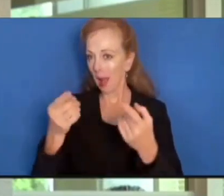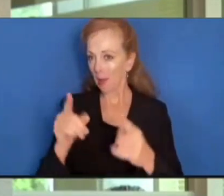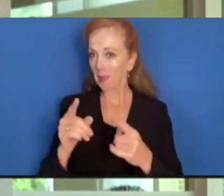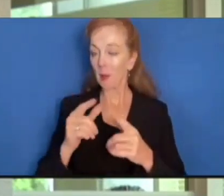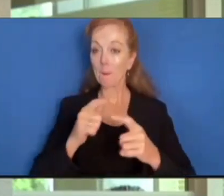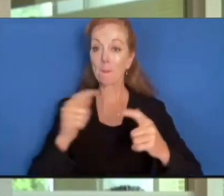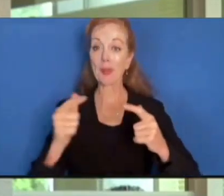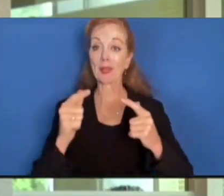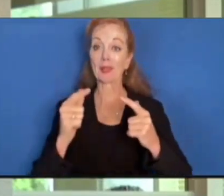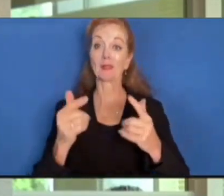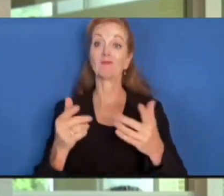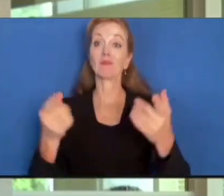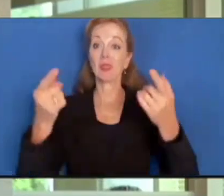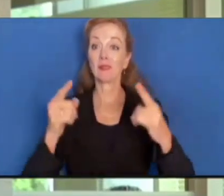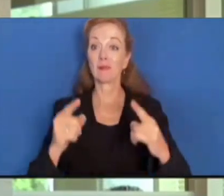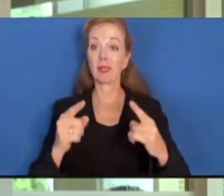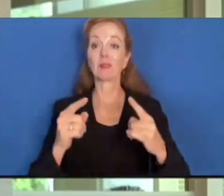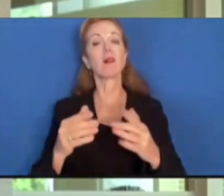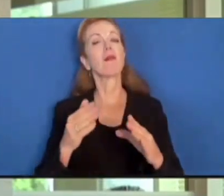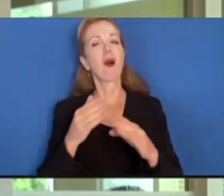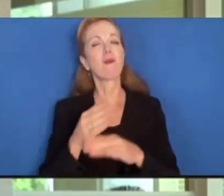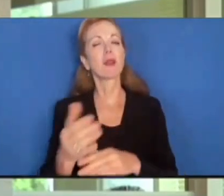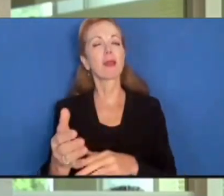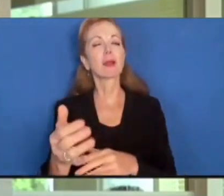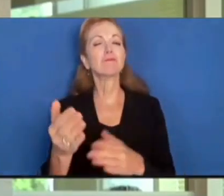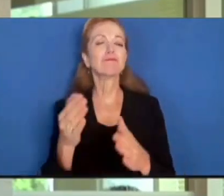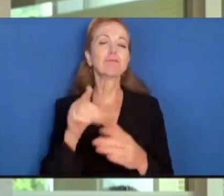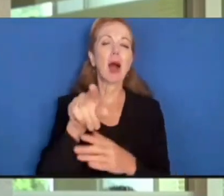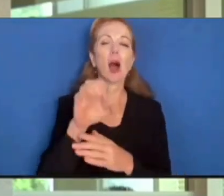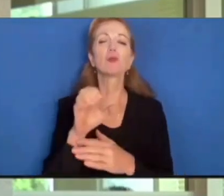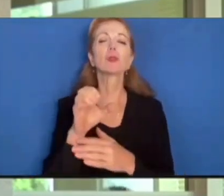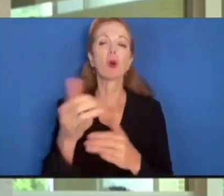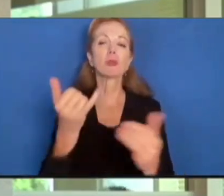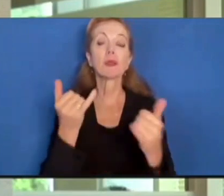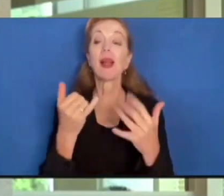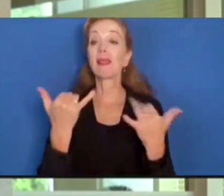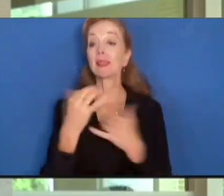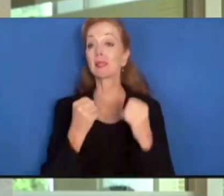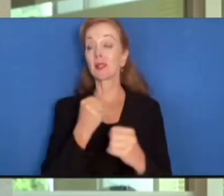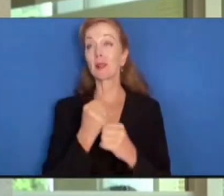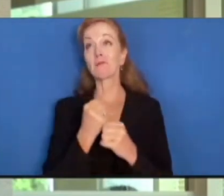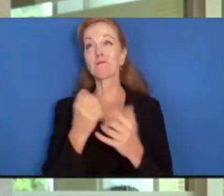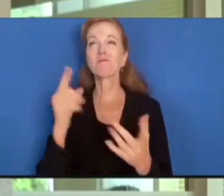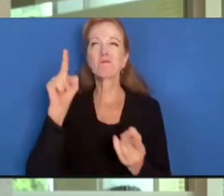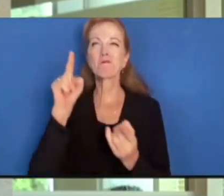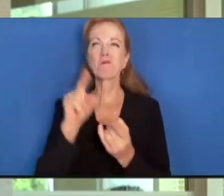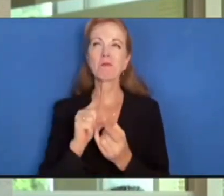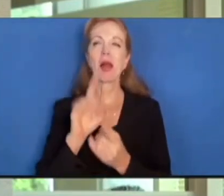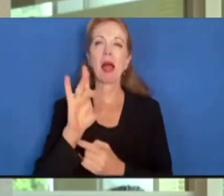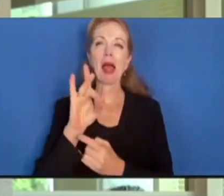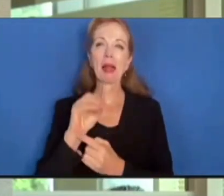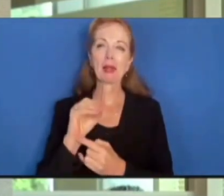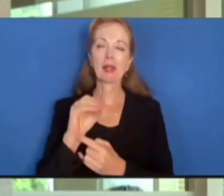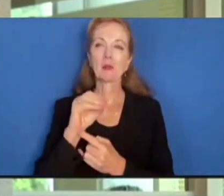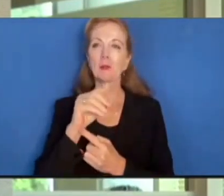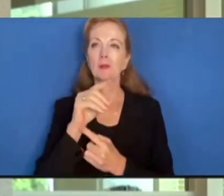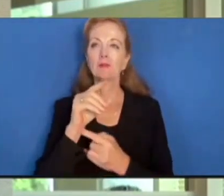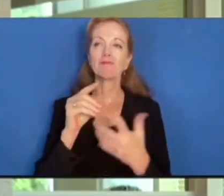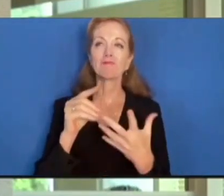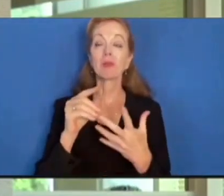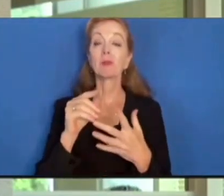100 calls per year. This year, we don't really, without a big event, we're estimating that's probably going to go down to about 80. But our calls